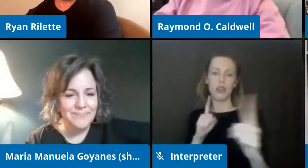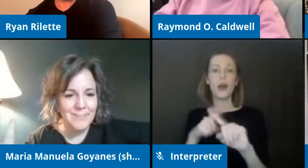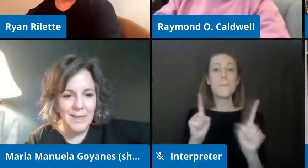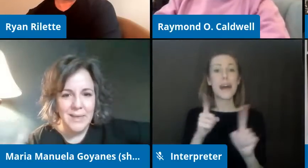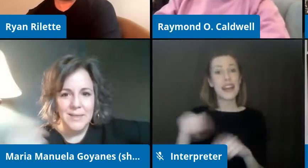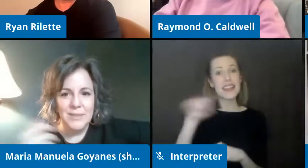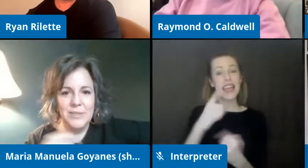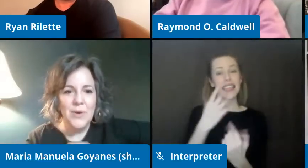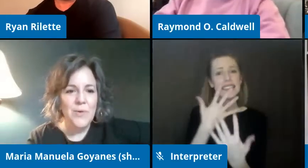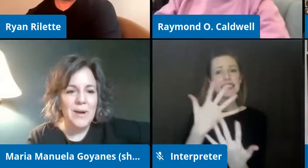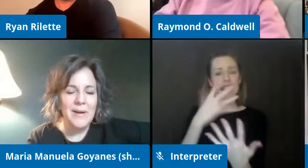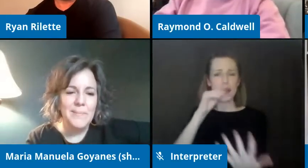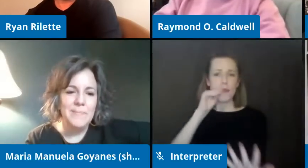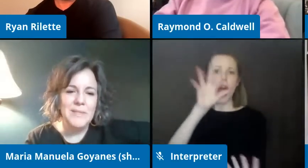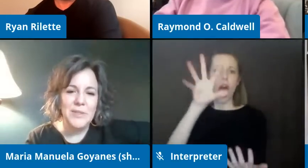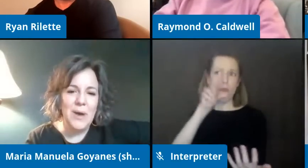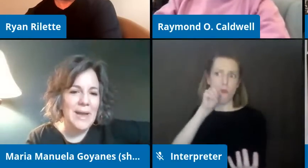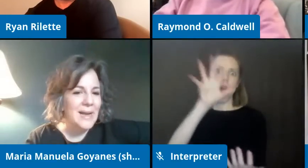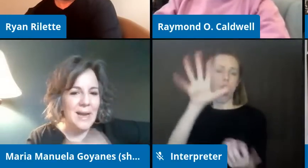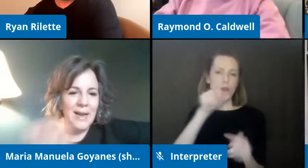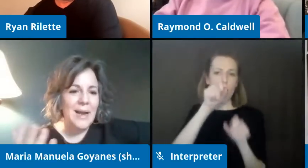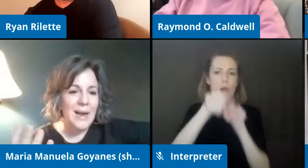sick.